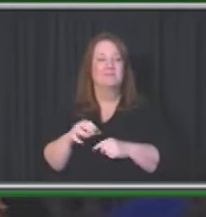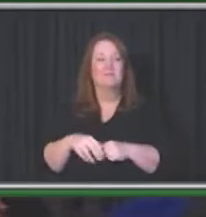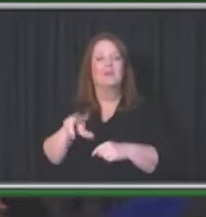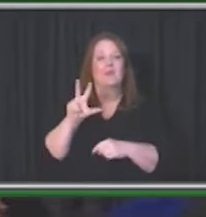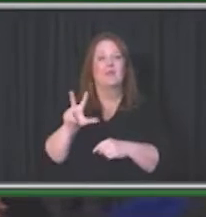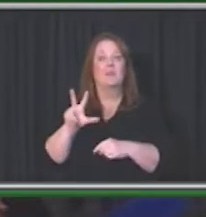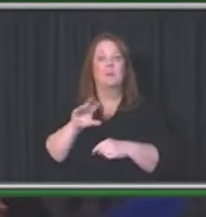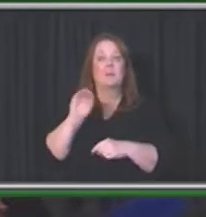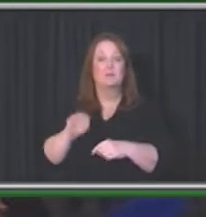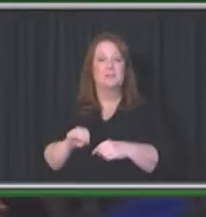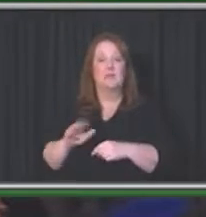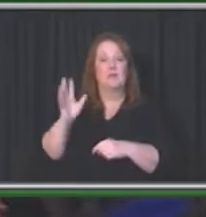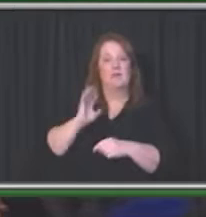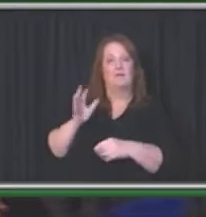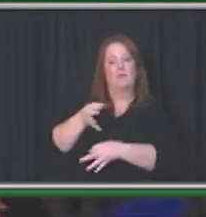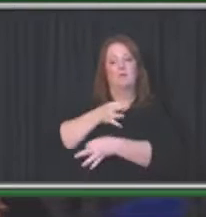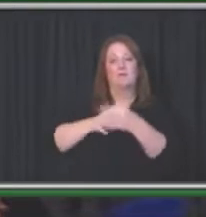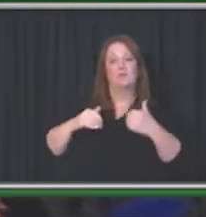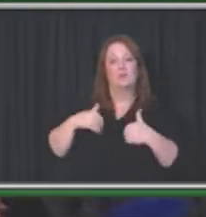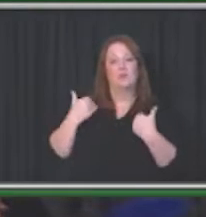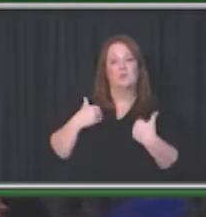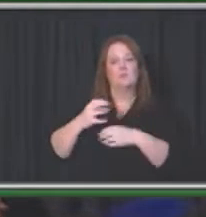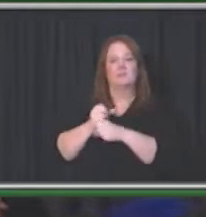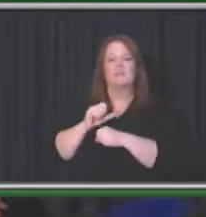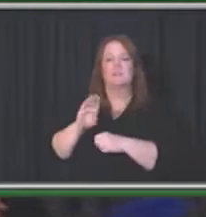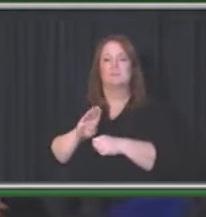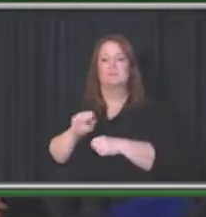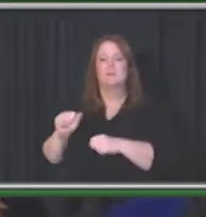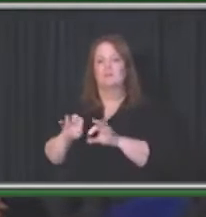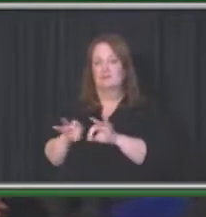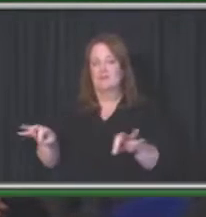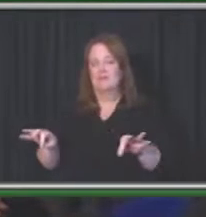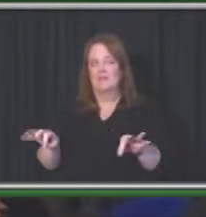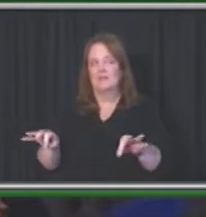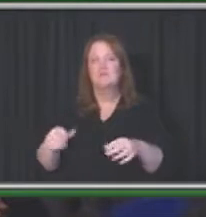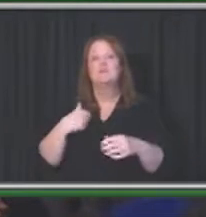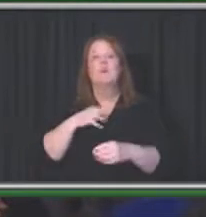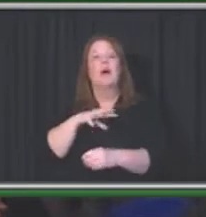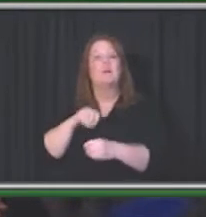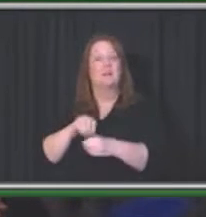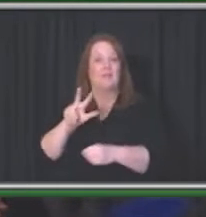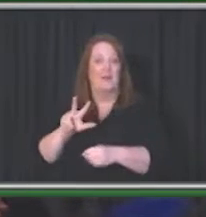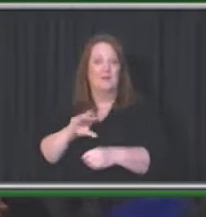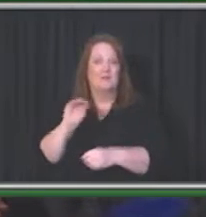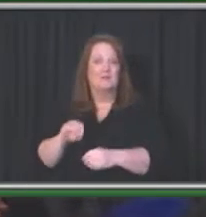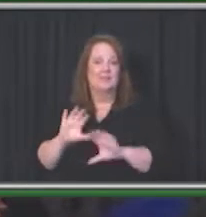3% of former foster youth get a bachelor's degree. So today I have made it into the 3% category.